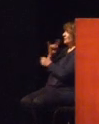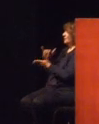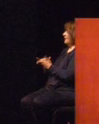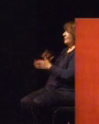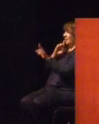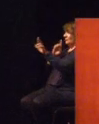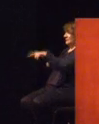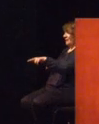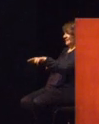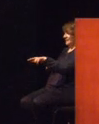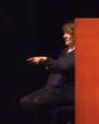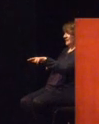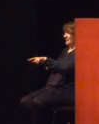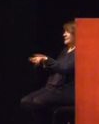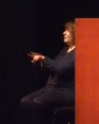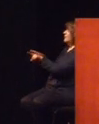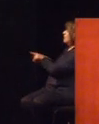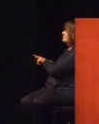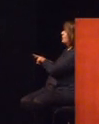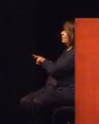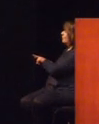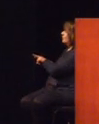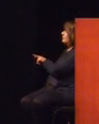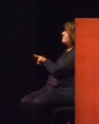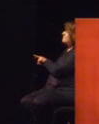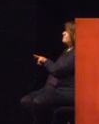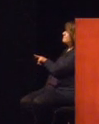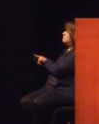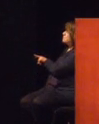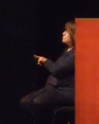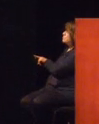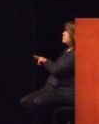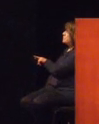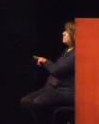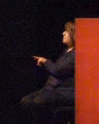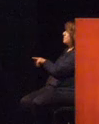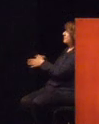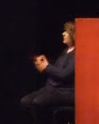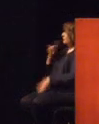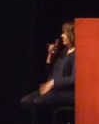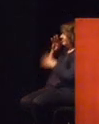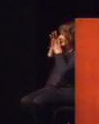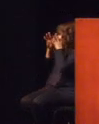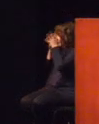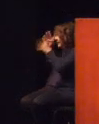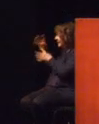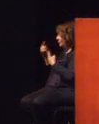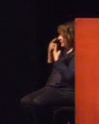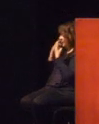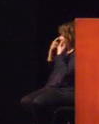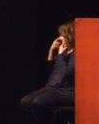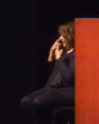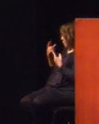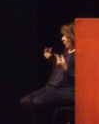responsive, but that we are also really being innovative in our thinking about what is it